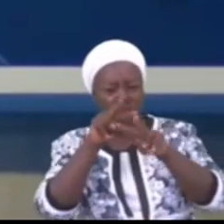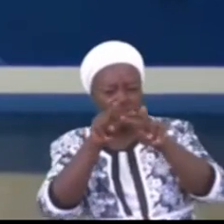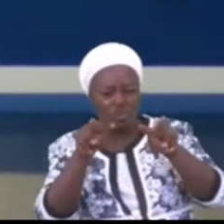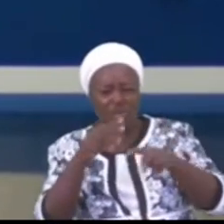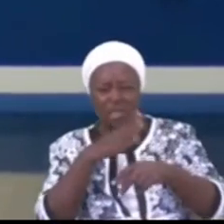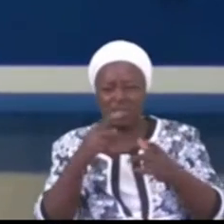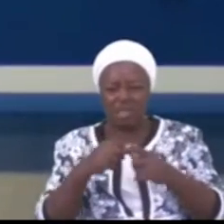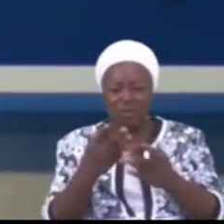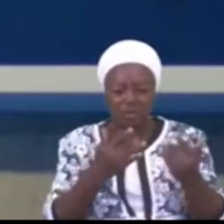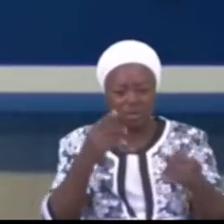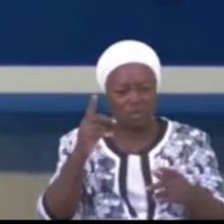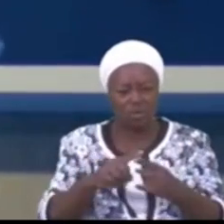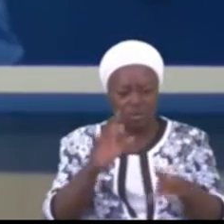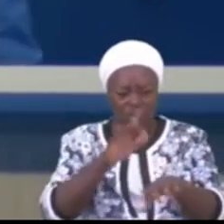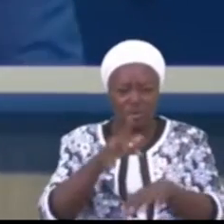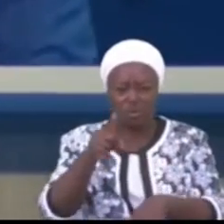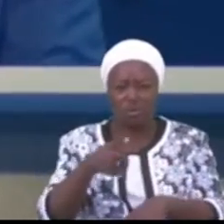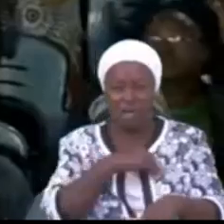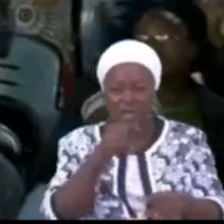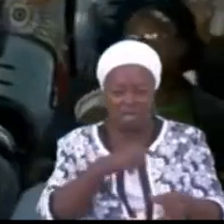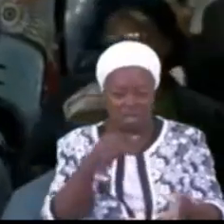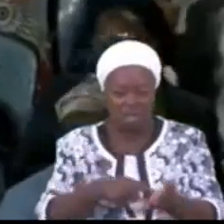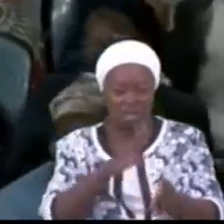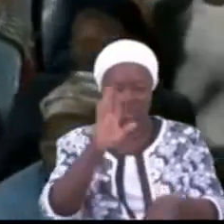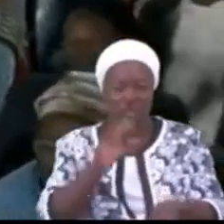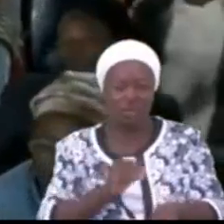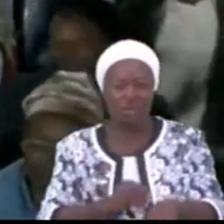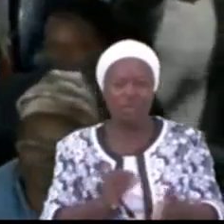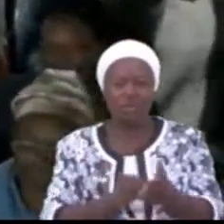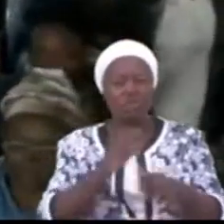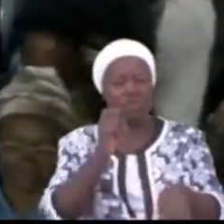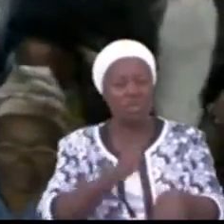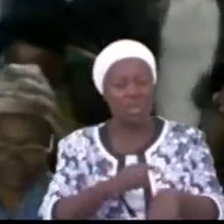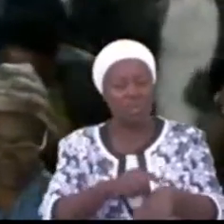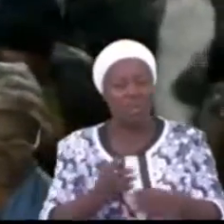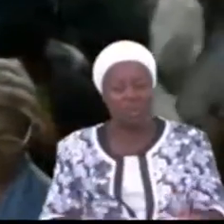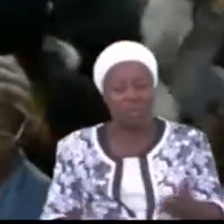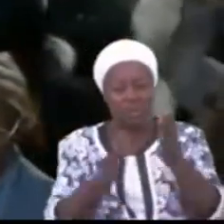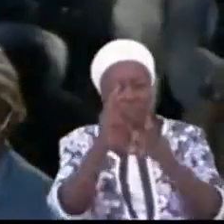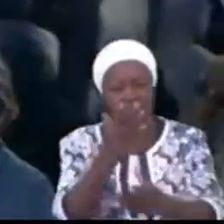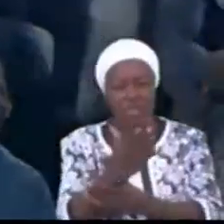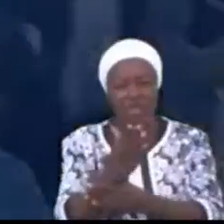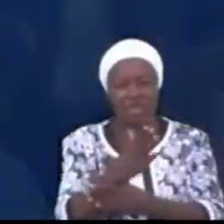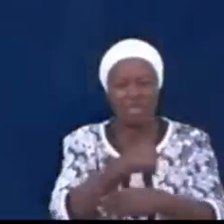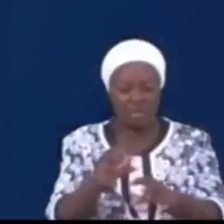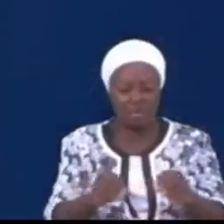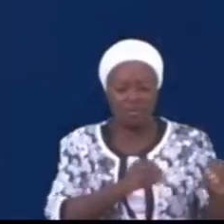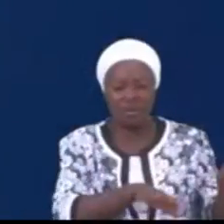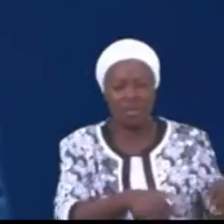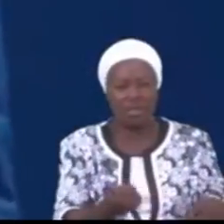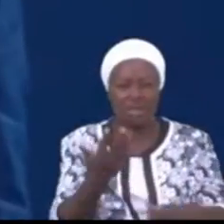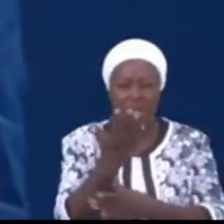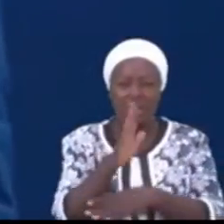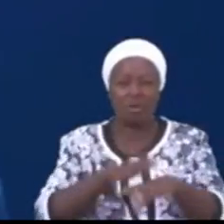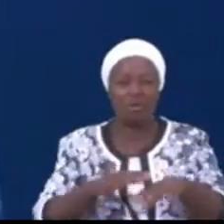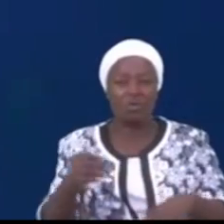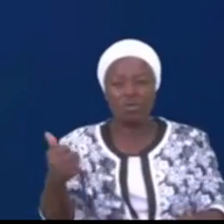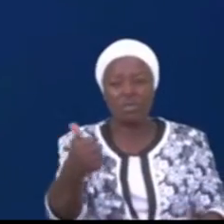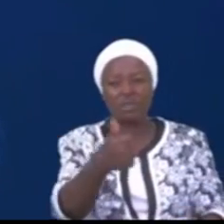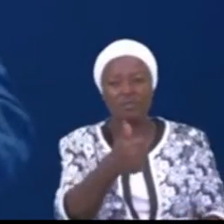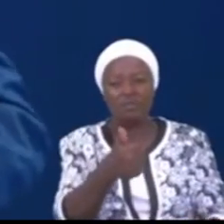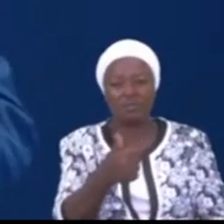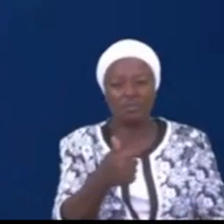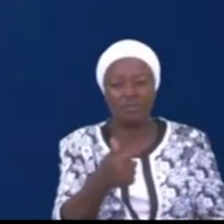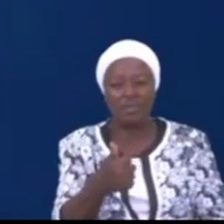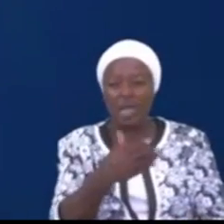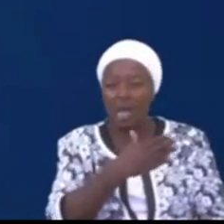to touch you, and this is your time. You raise up one hand and lay the other hand on yourself.